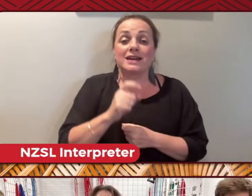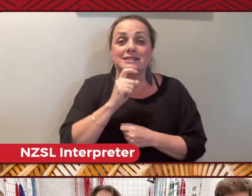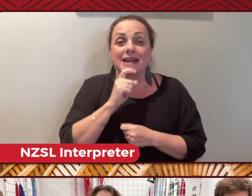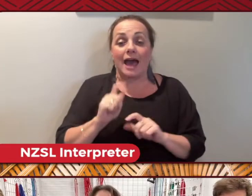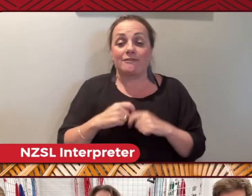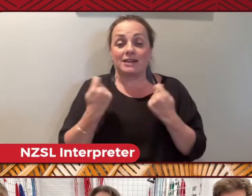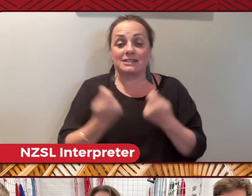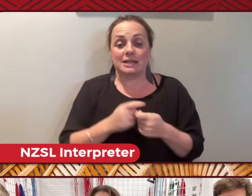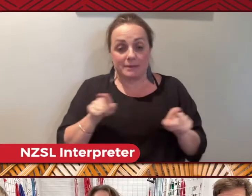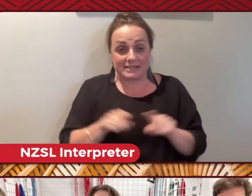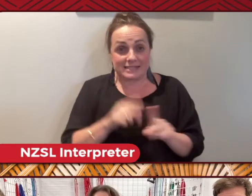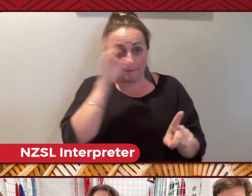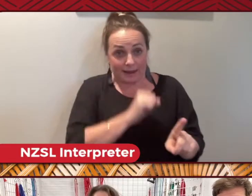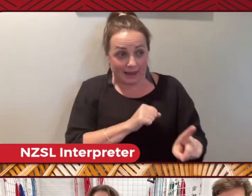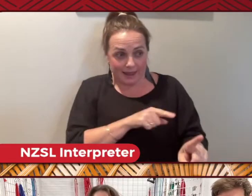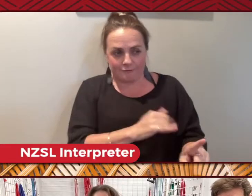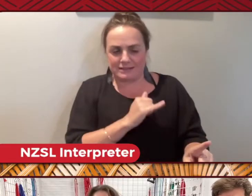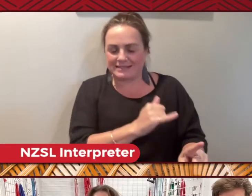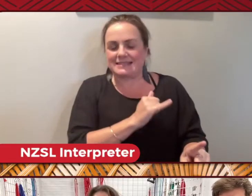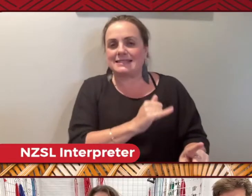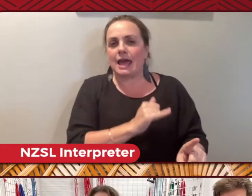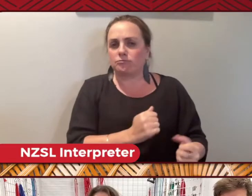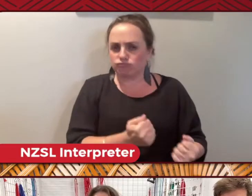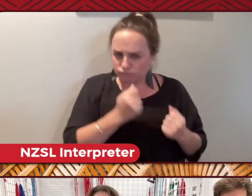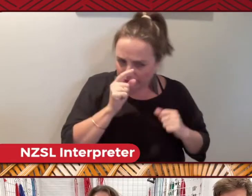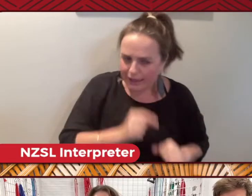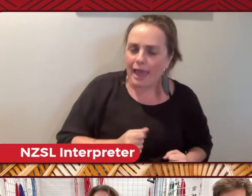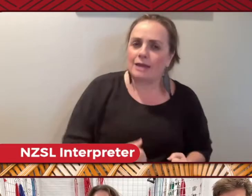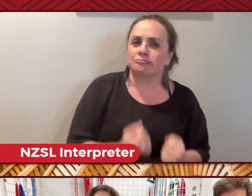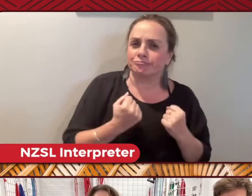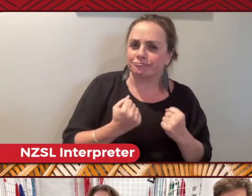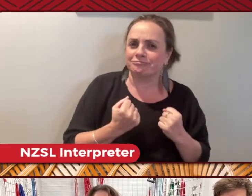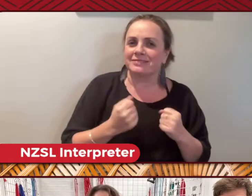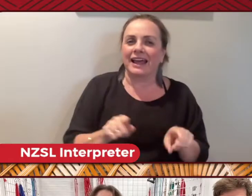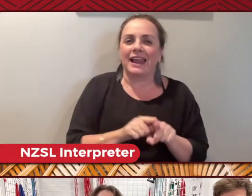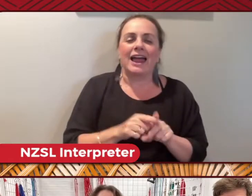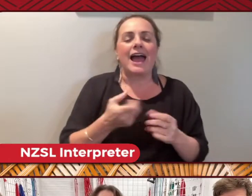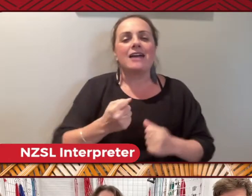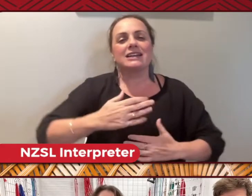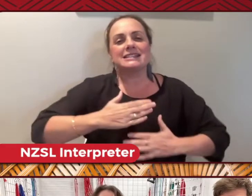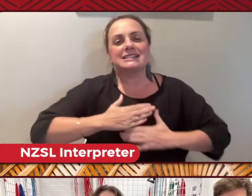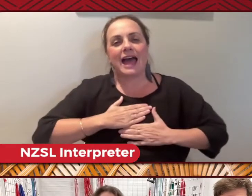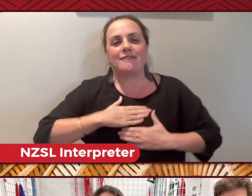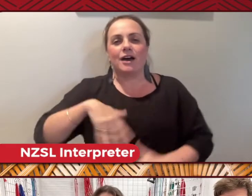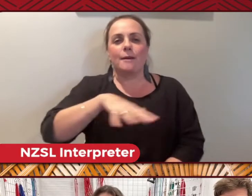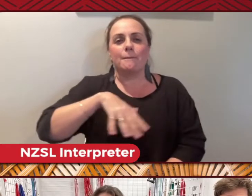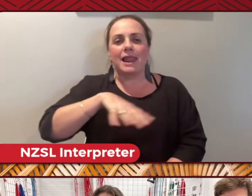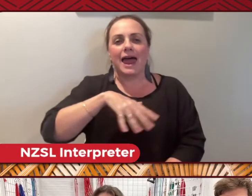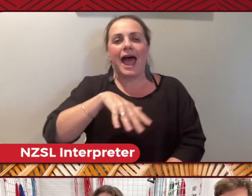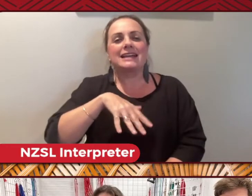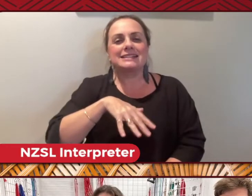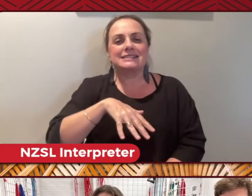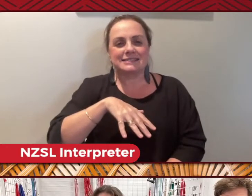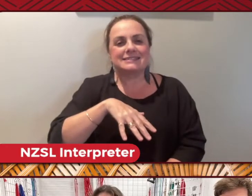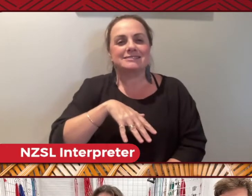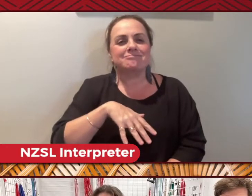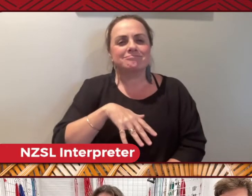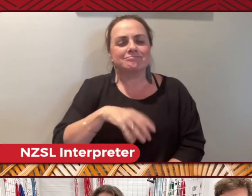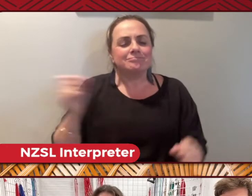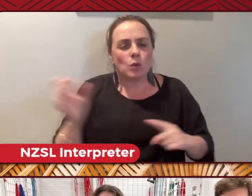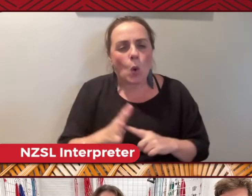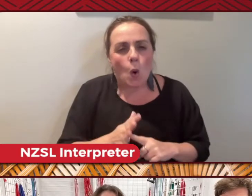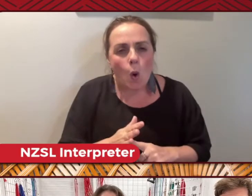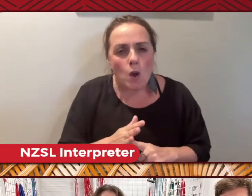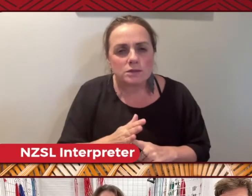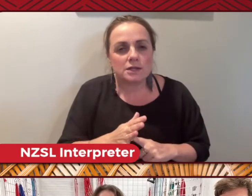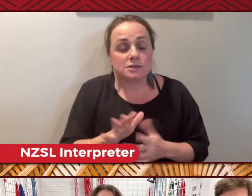same belief in that child and their abilities, and having that safe place to go. To the point where